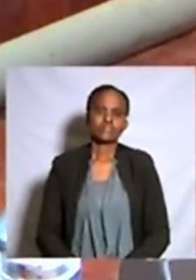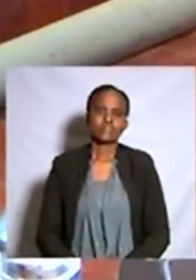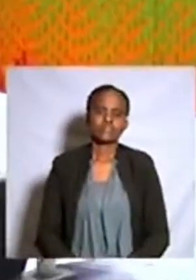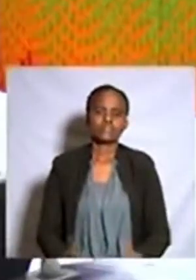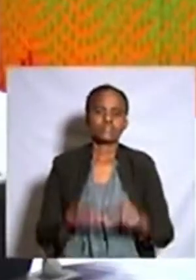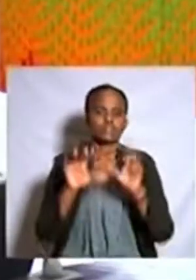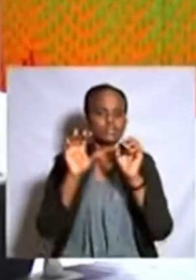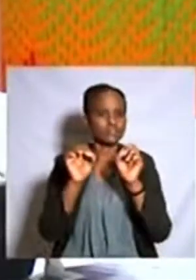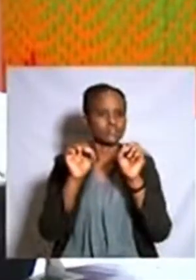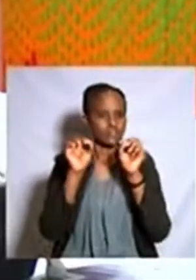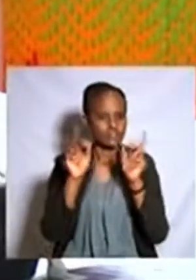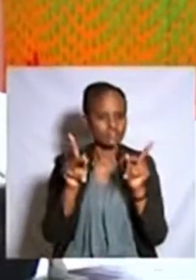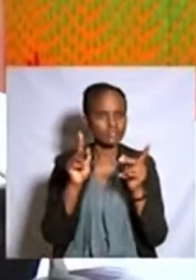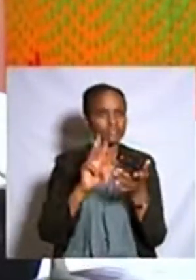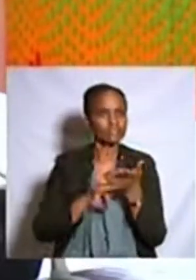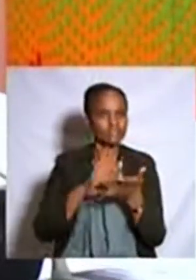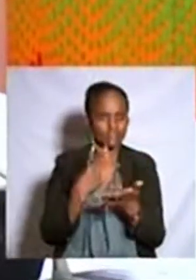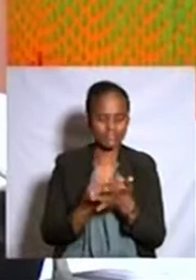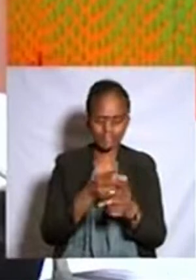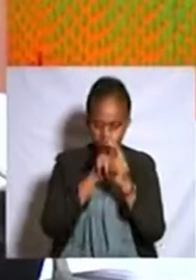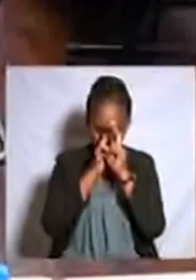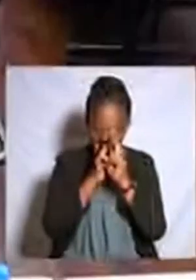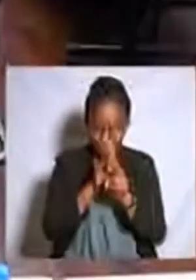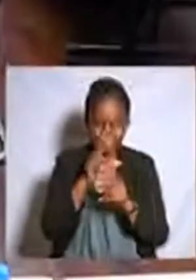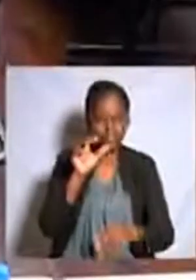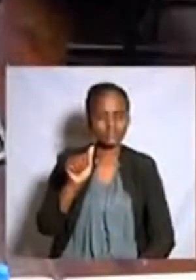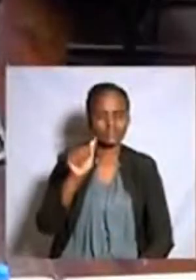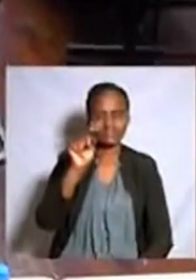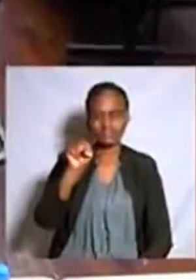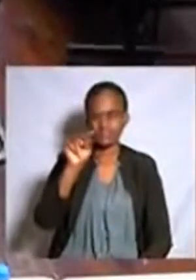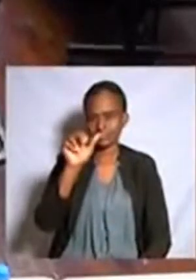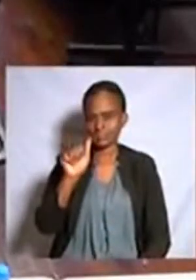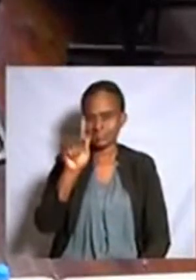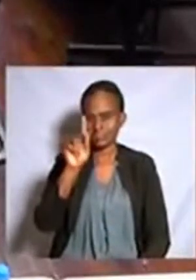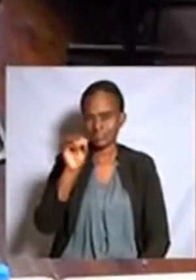Okay, thank you, witness. Honorable Nakoka. Thank you, Chair.